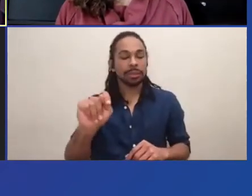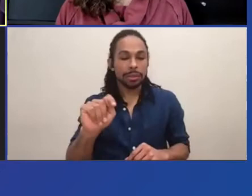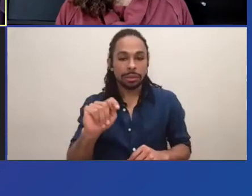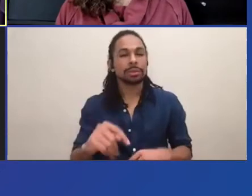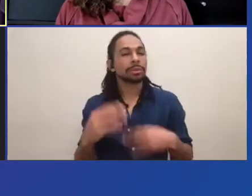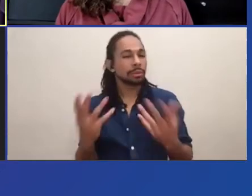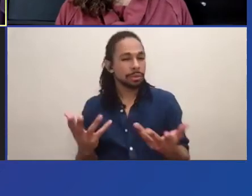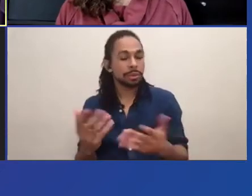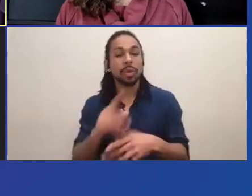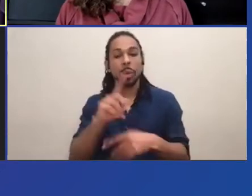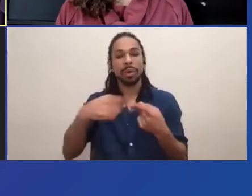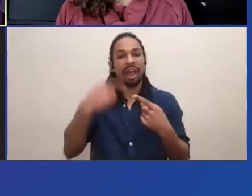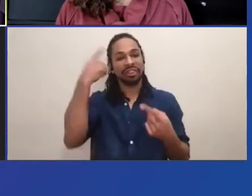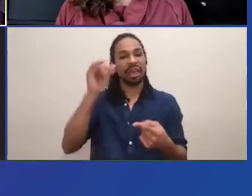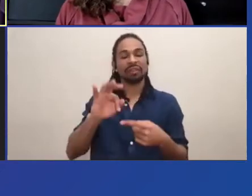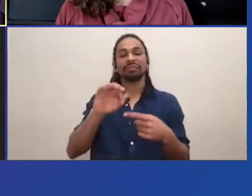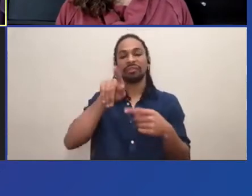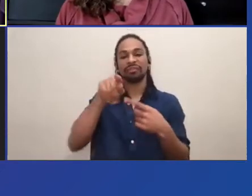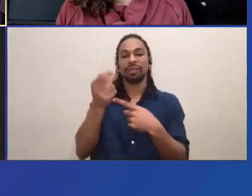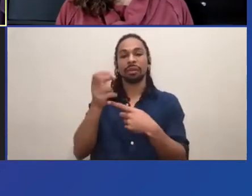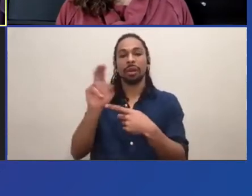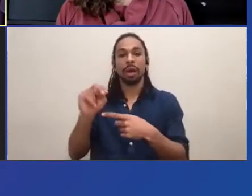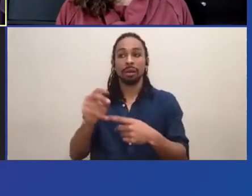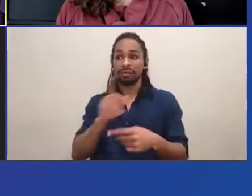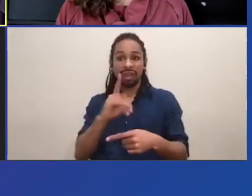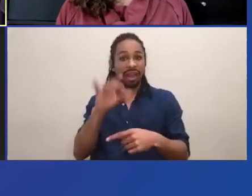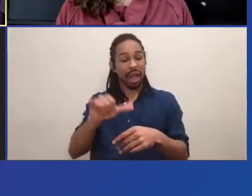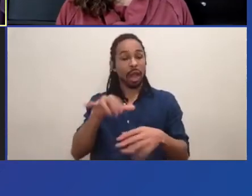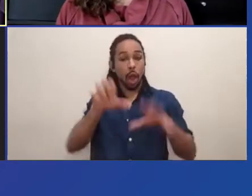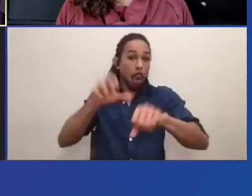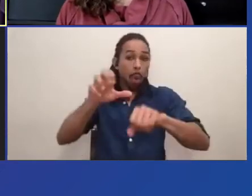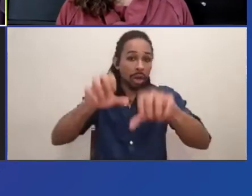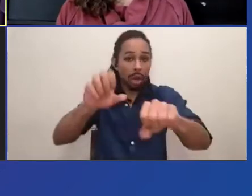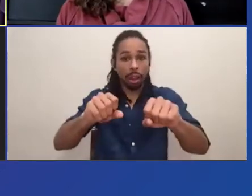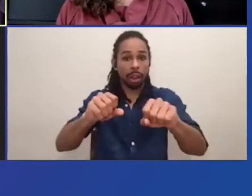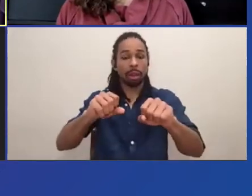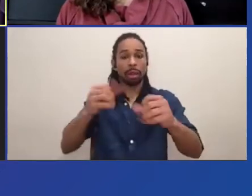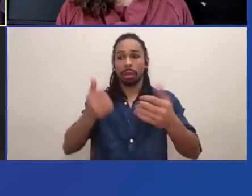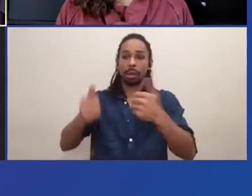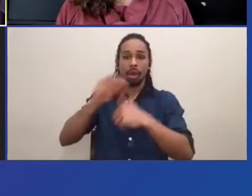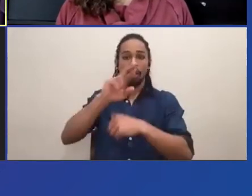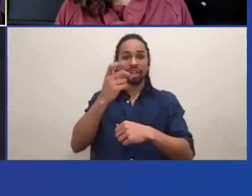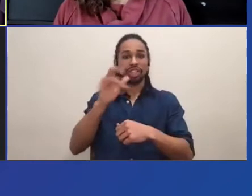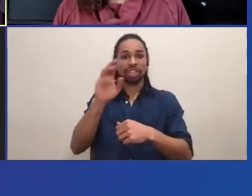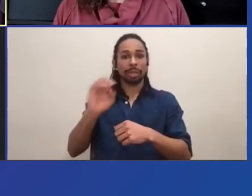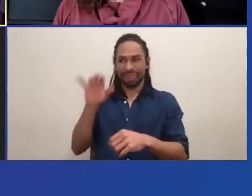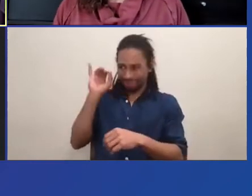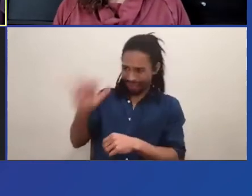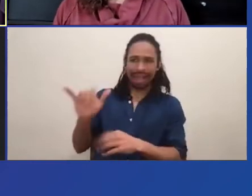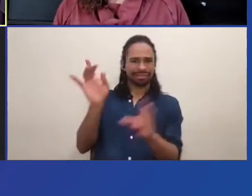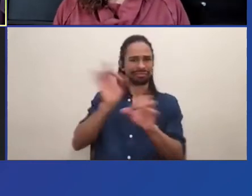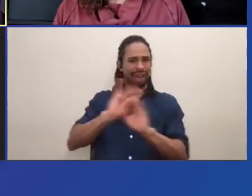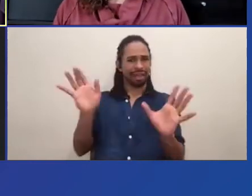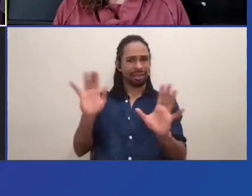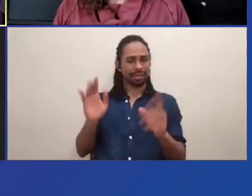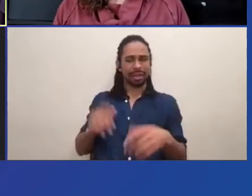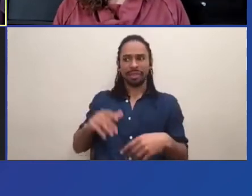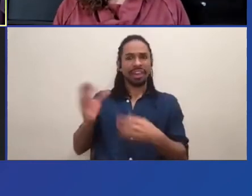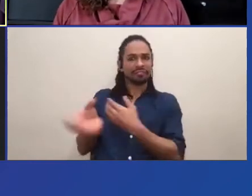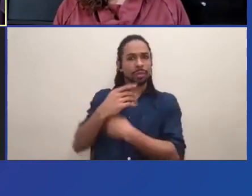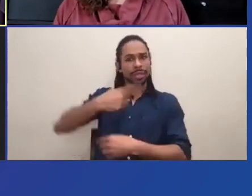that the colonial regime is itself violent. The colonial regime puts us in positions where we have to act